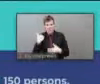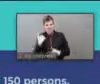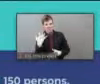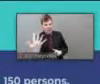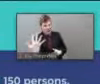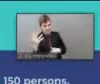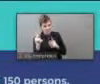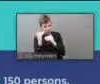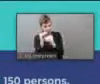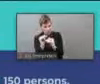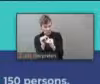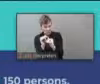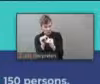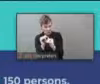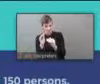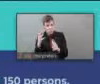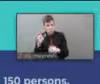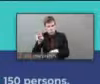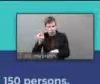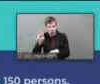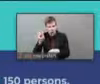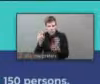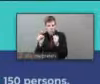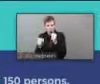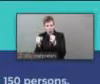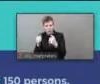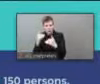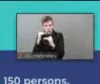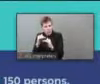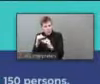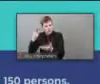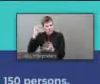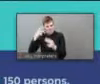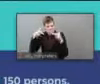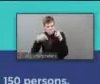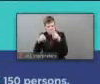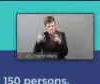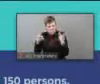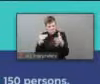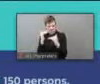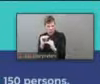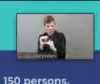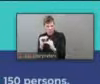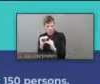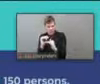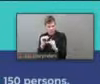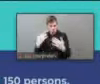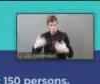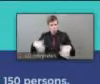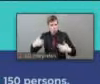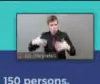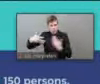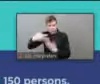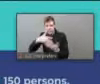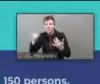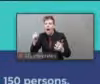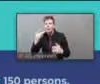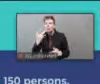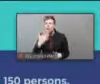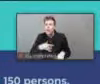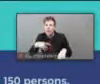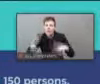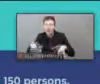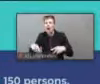really changing that environment for introducing events and celebrations and recognitions